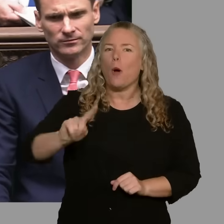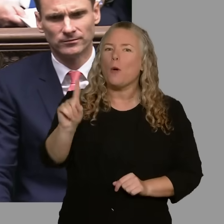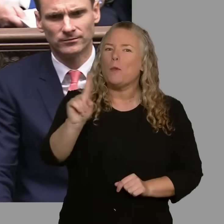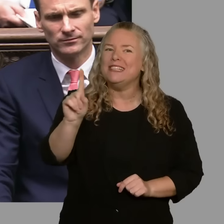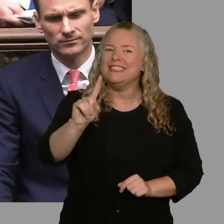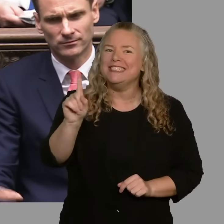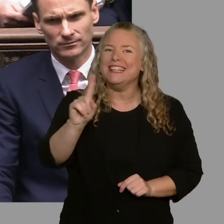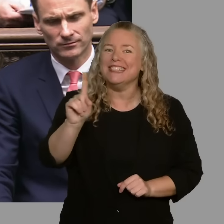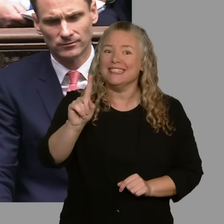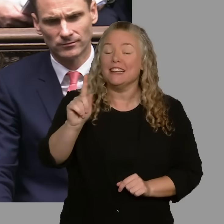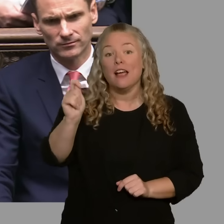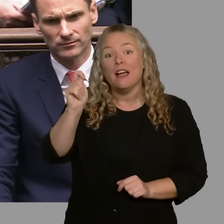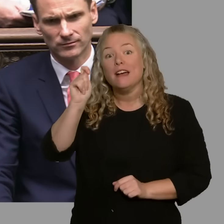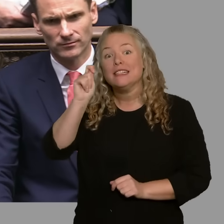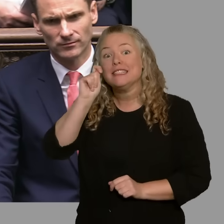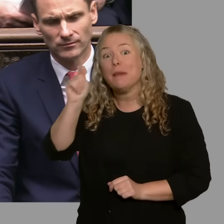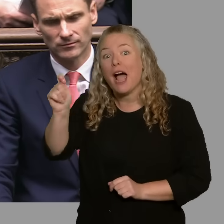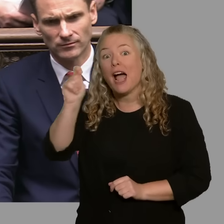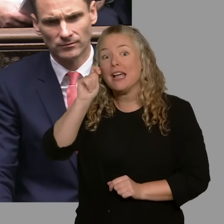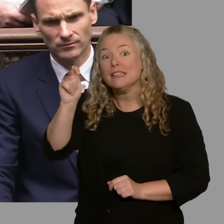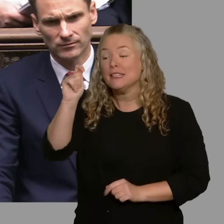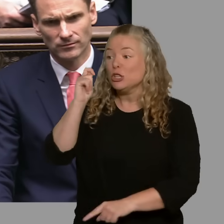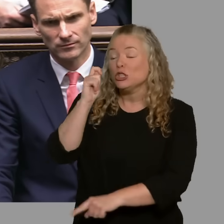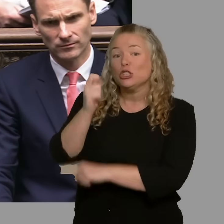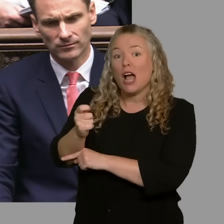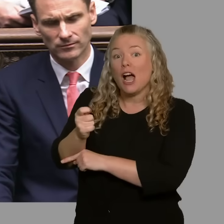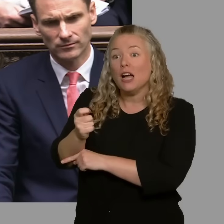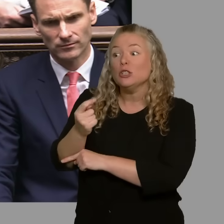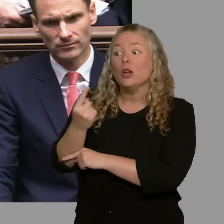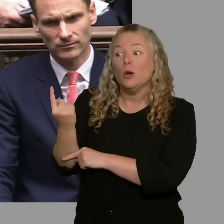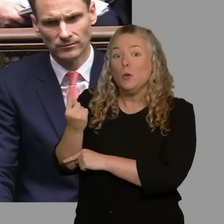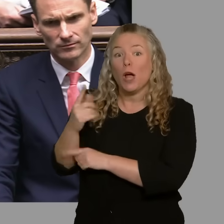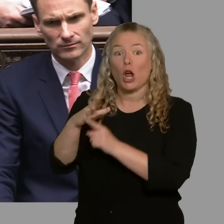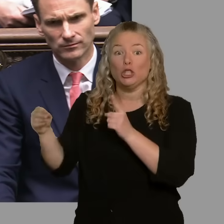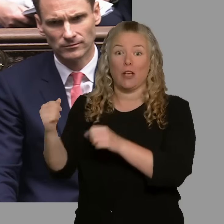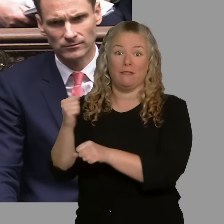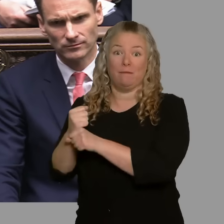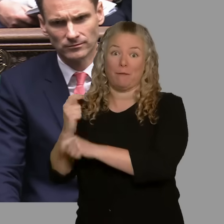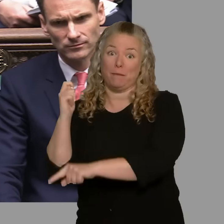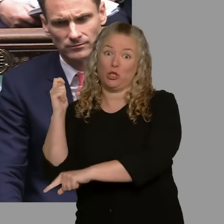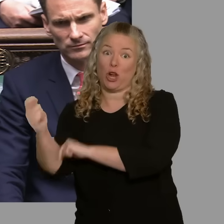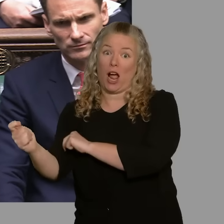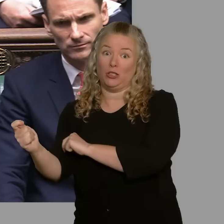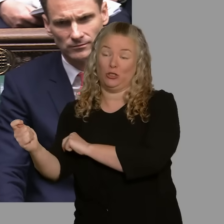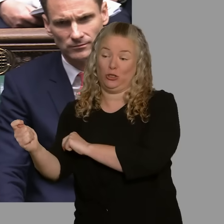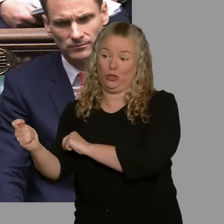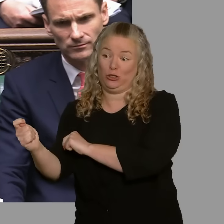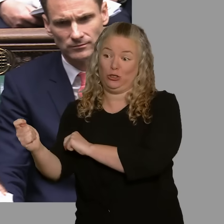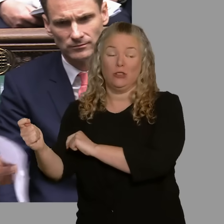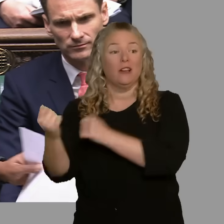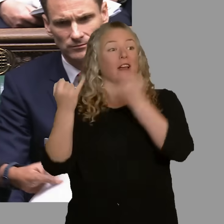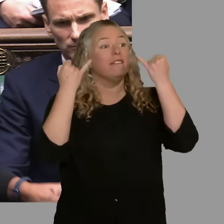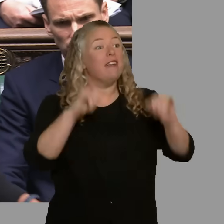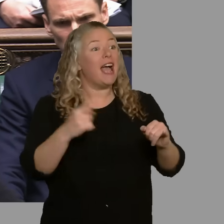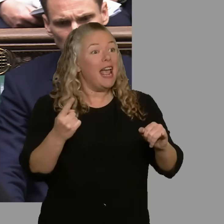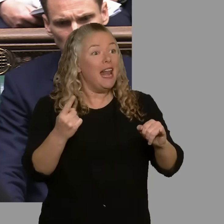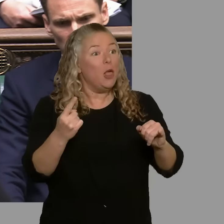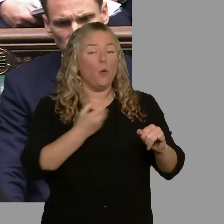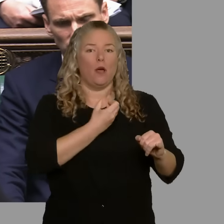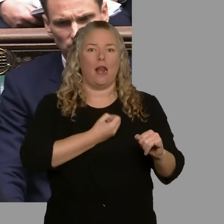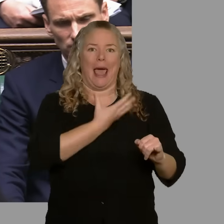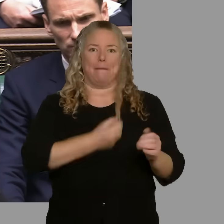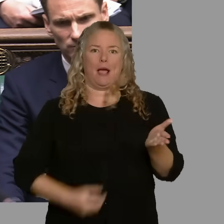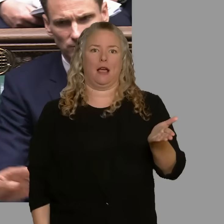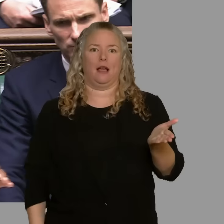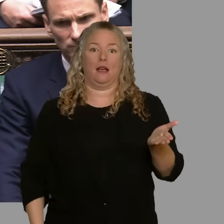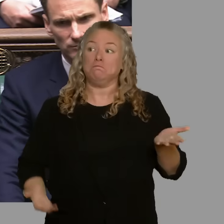He has not answered any questions. On Monday, Mr. Speaker, on Monday, the Security Minister repeatedly